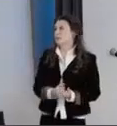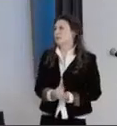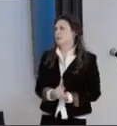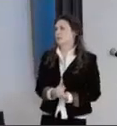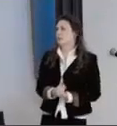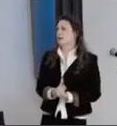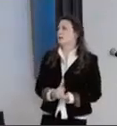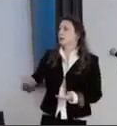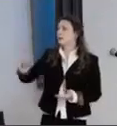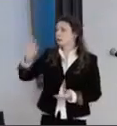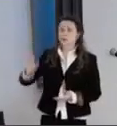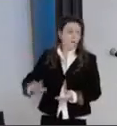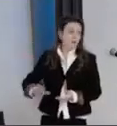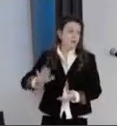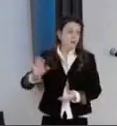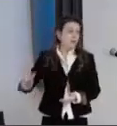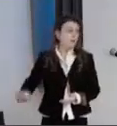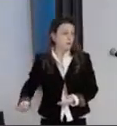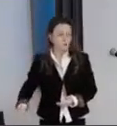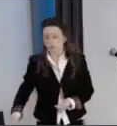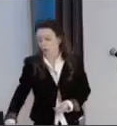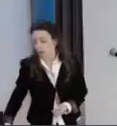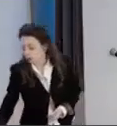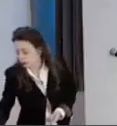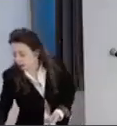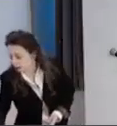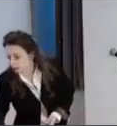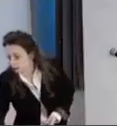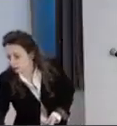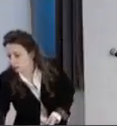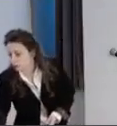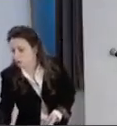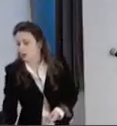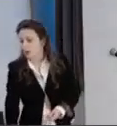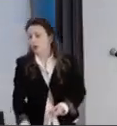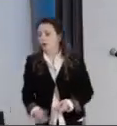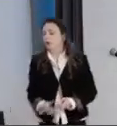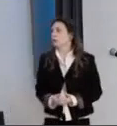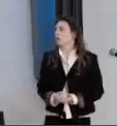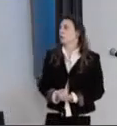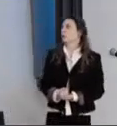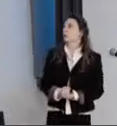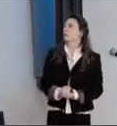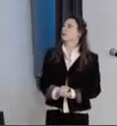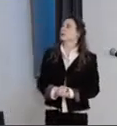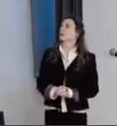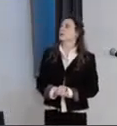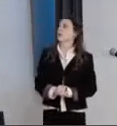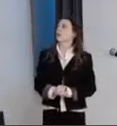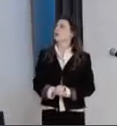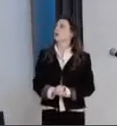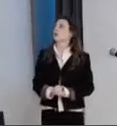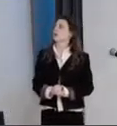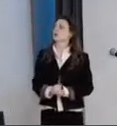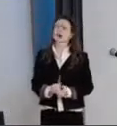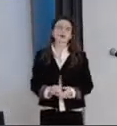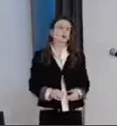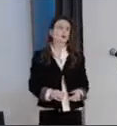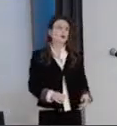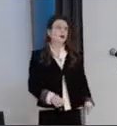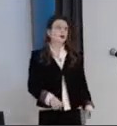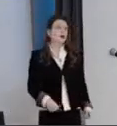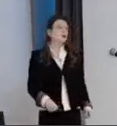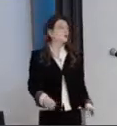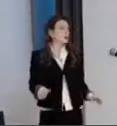this piece of design. But even if you set aside this piece of information and you just focus on the formal properties of this